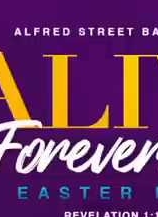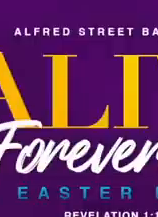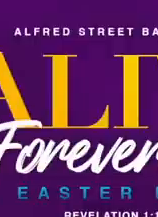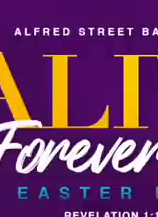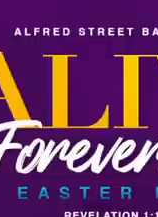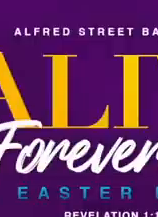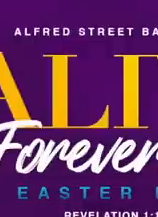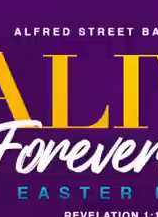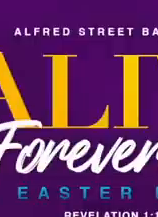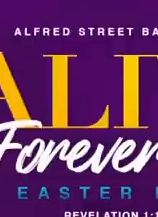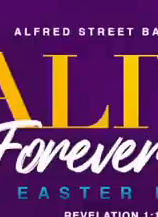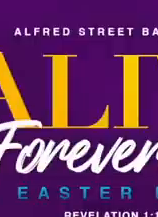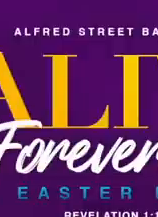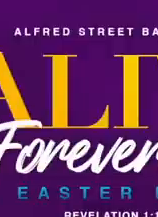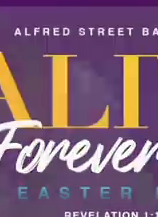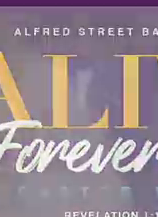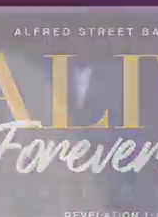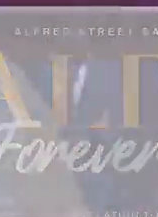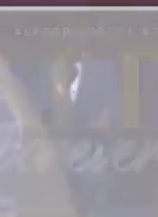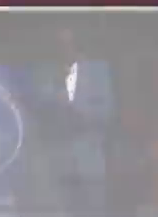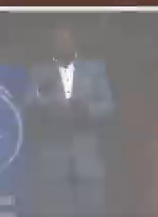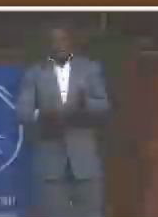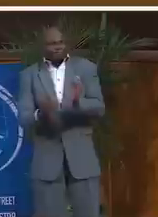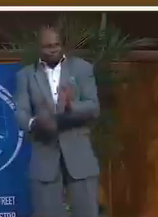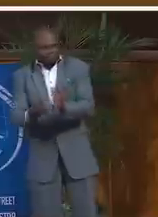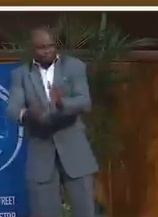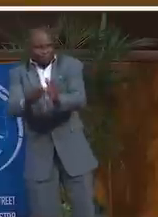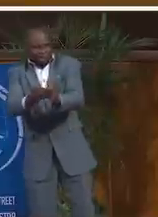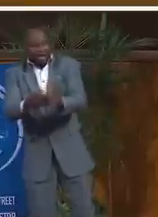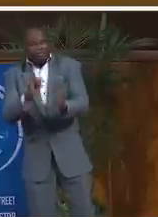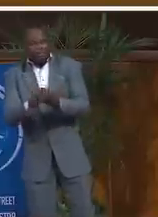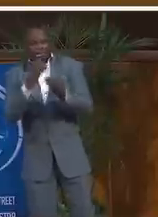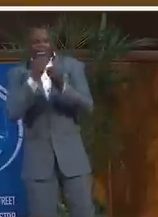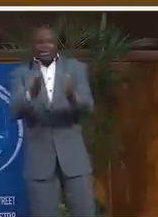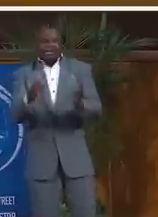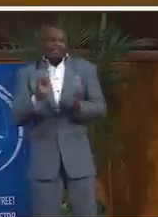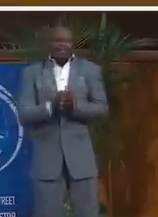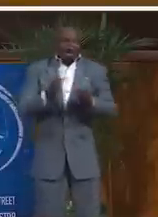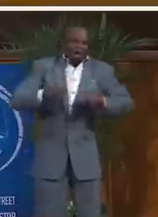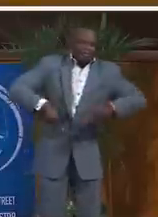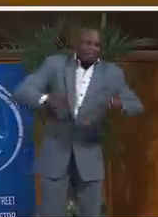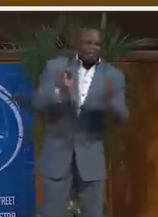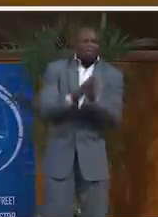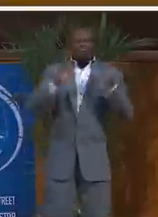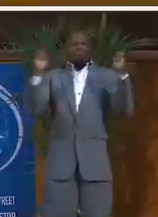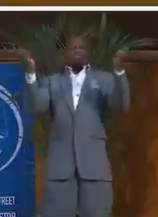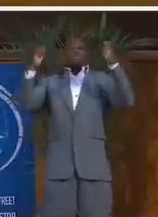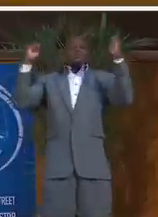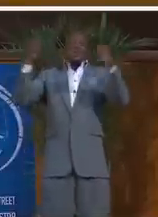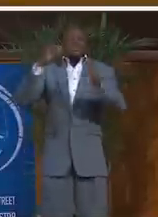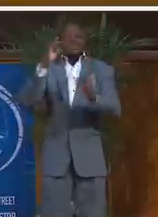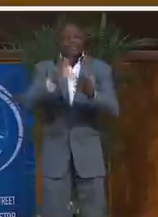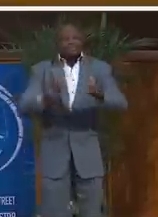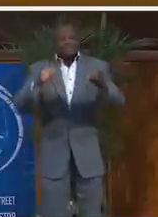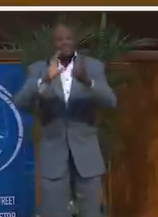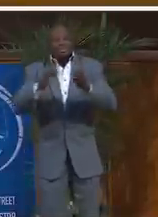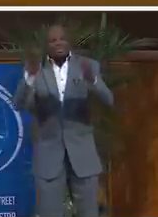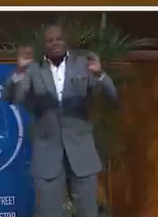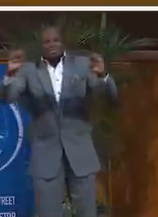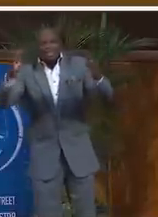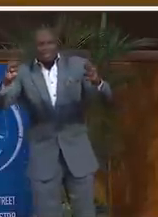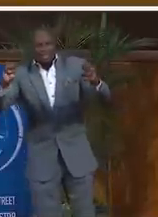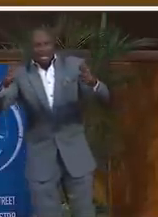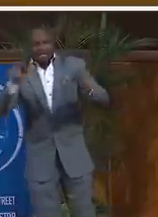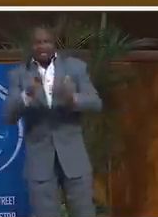gonna catch it, so I'm gonna have to say it a few times. But let me give you the shout of the Easter message.